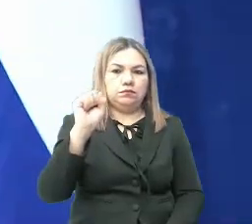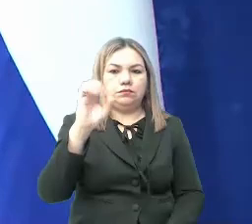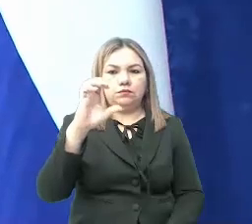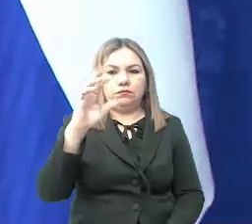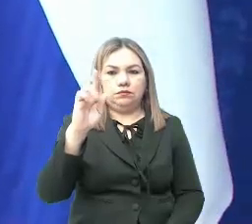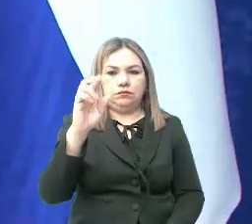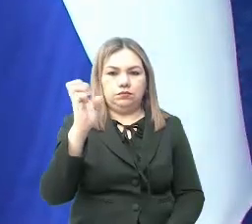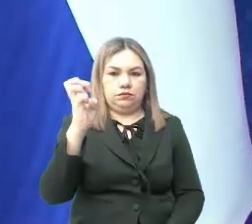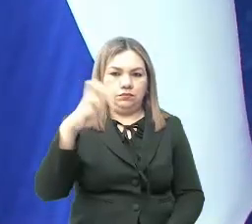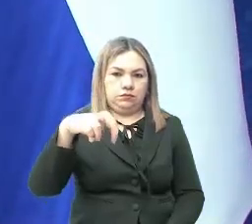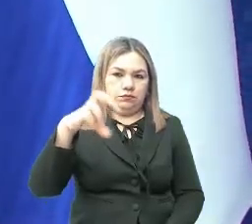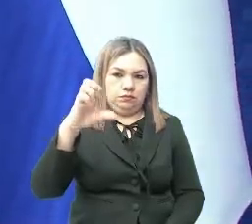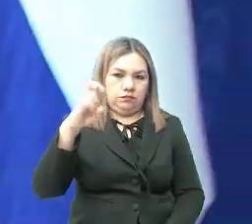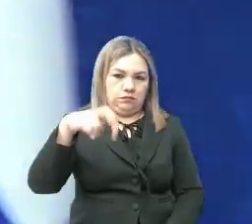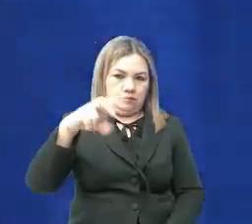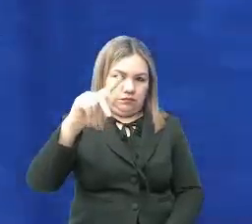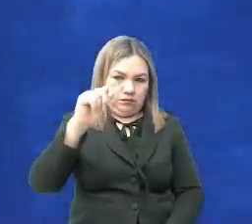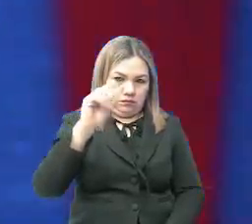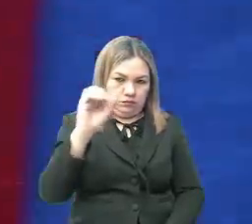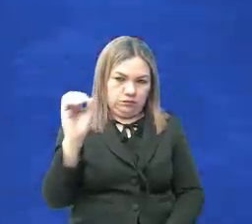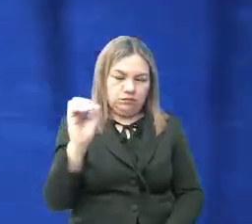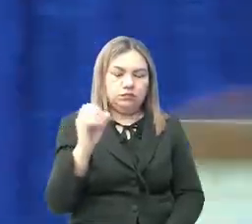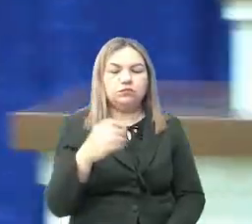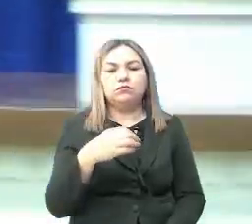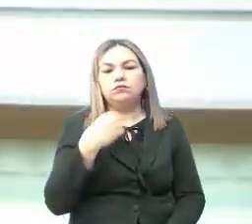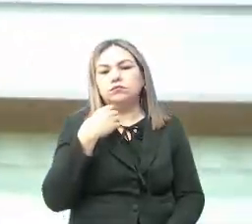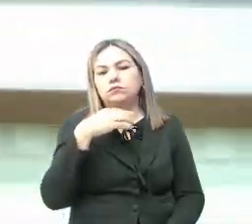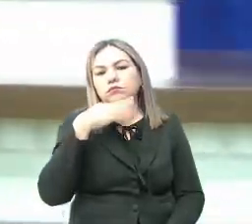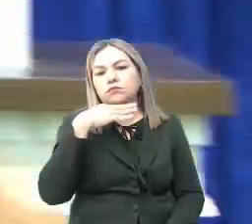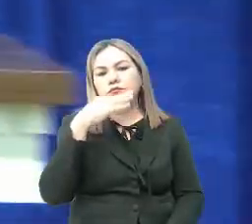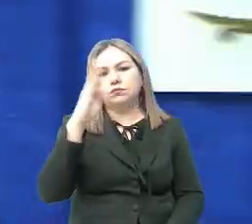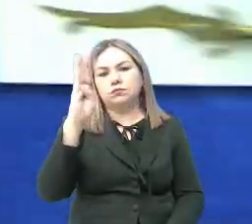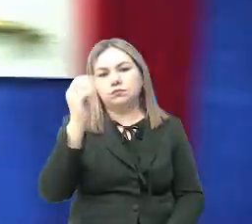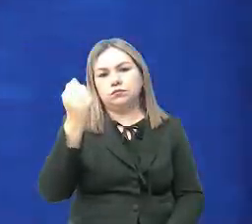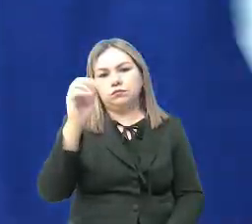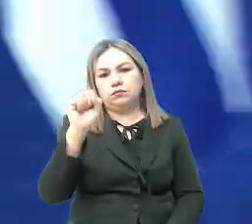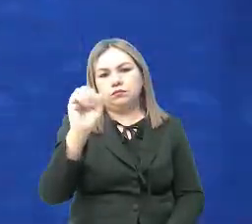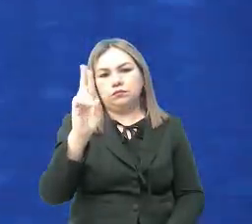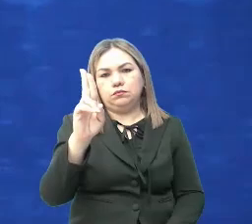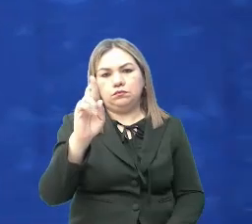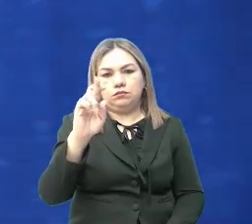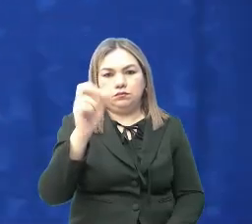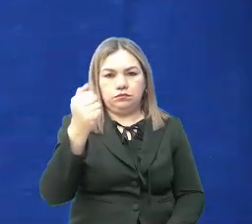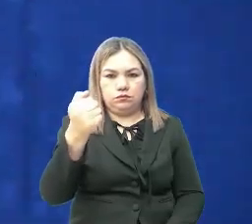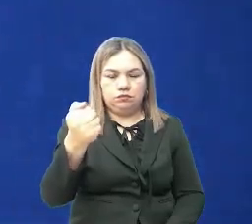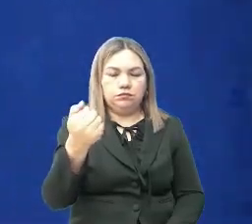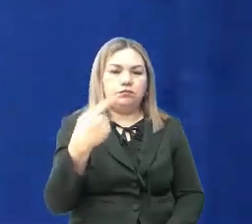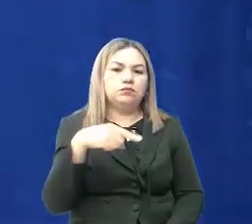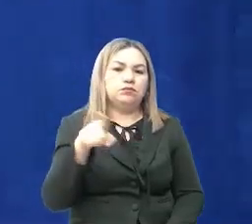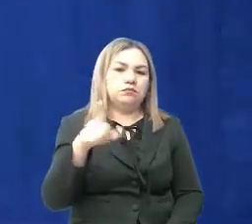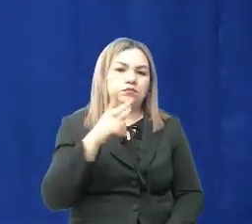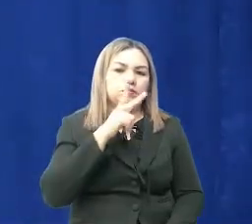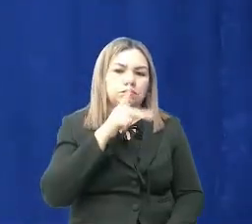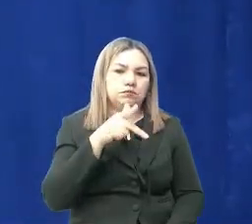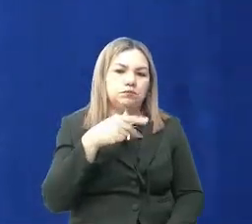knowing that she has two lovers. You need to find someone as a man, with a man of God, to confront